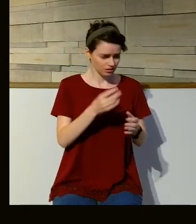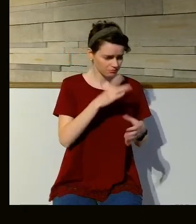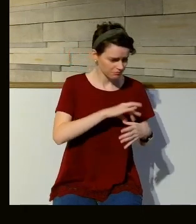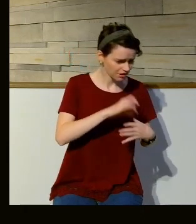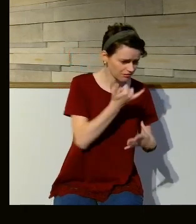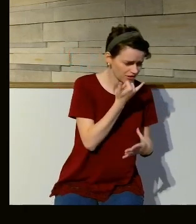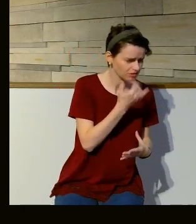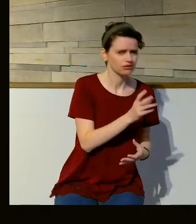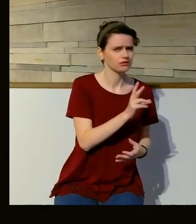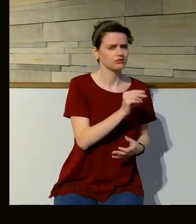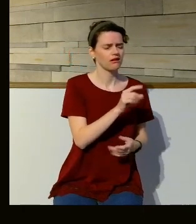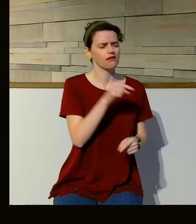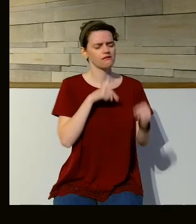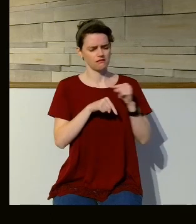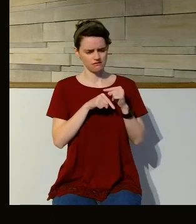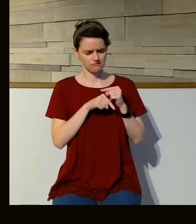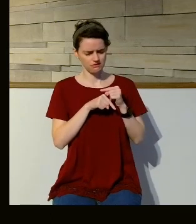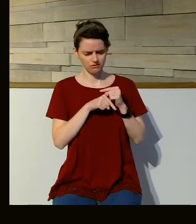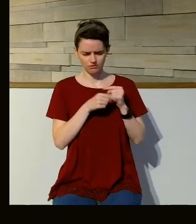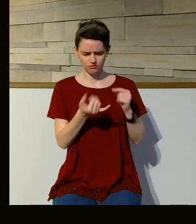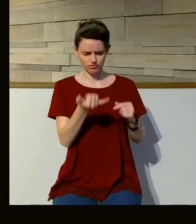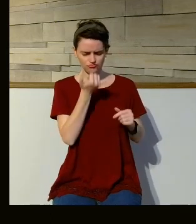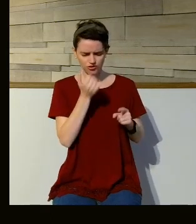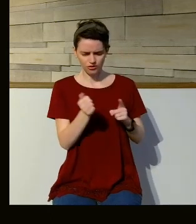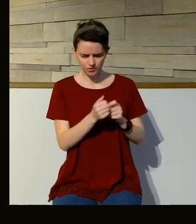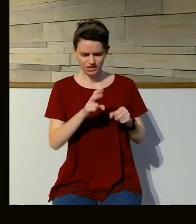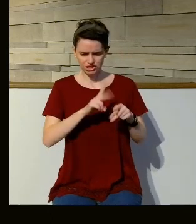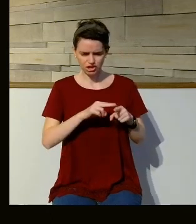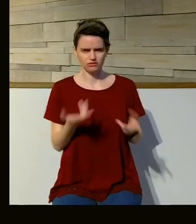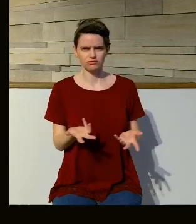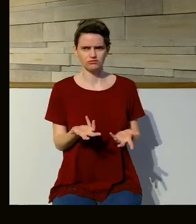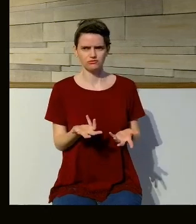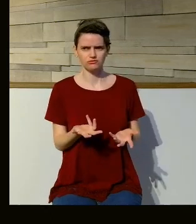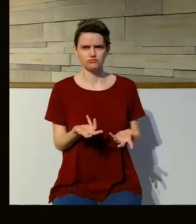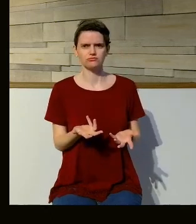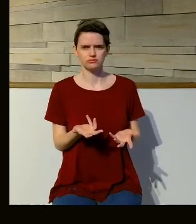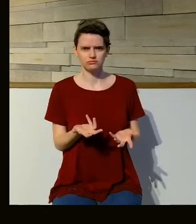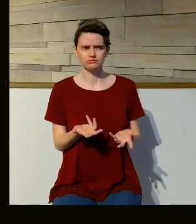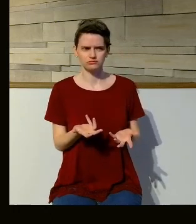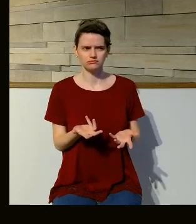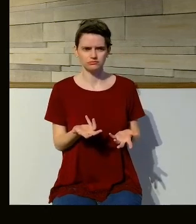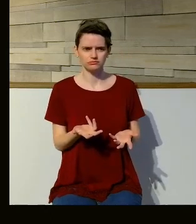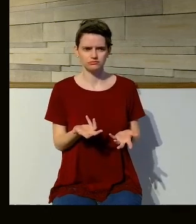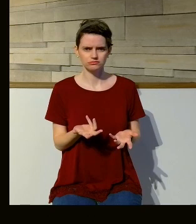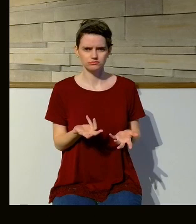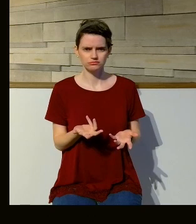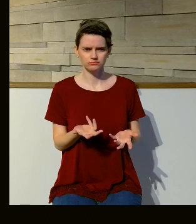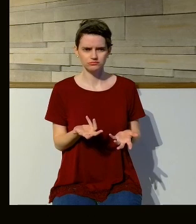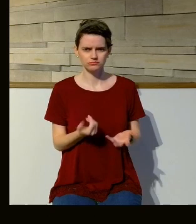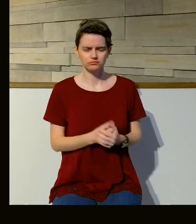meat, and at some point you step back and you have to ask yourself what's wrong with the salt.